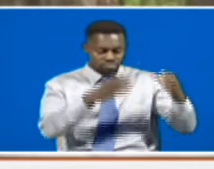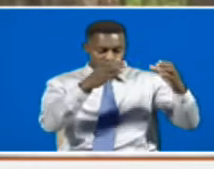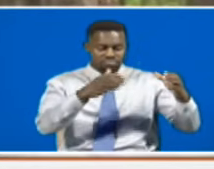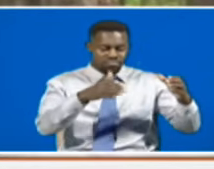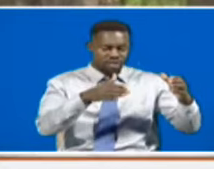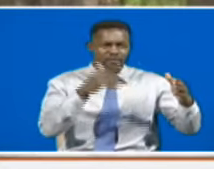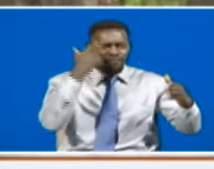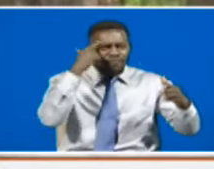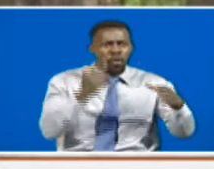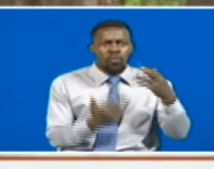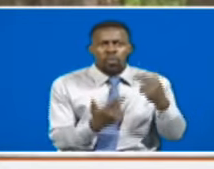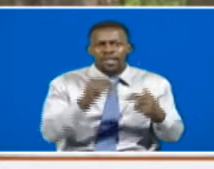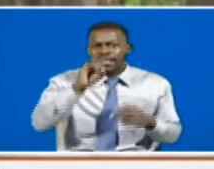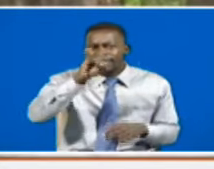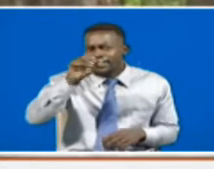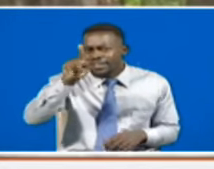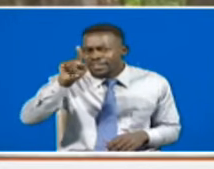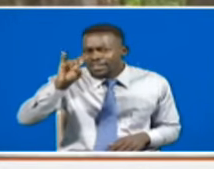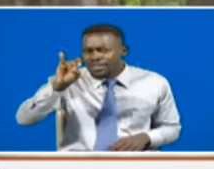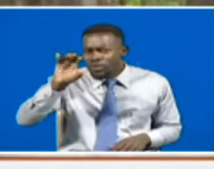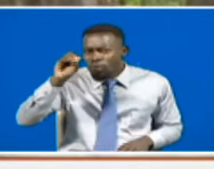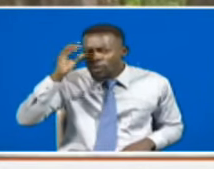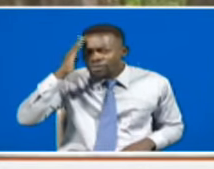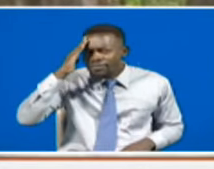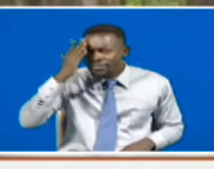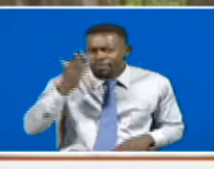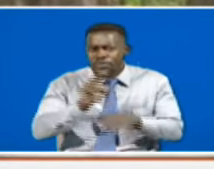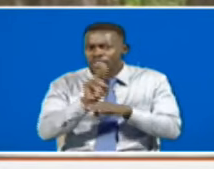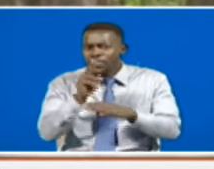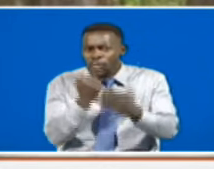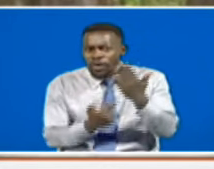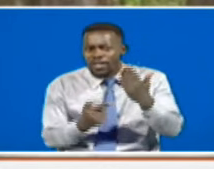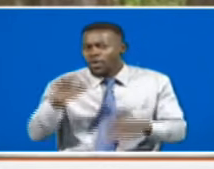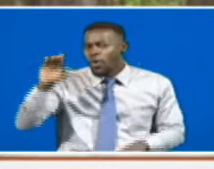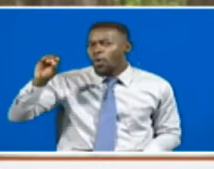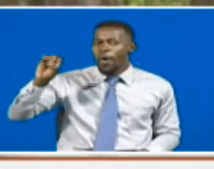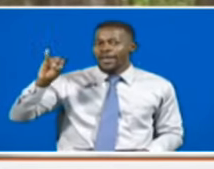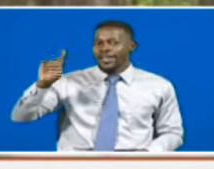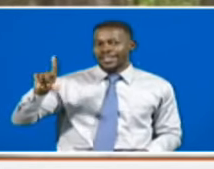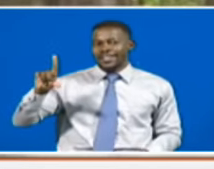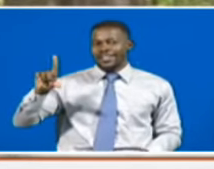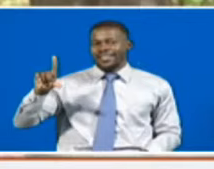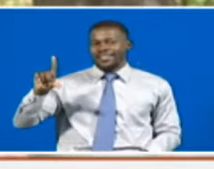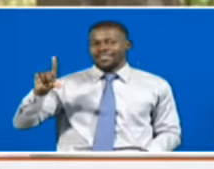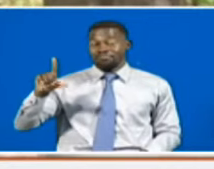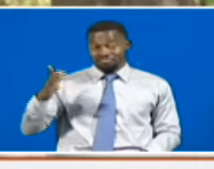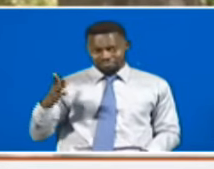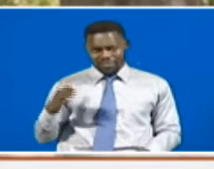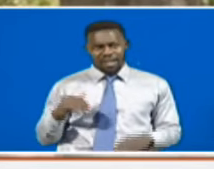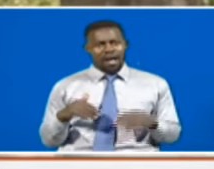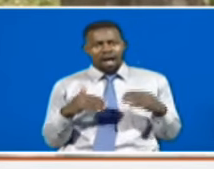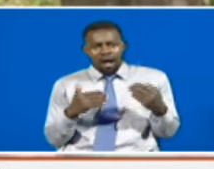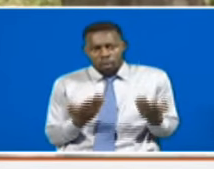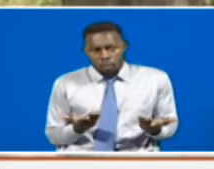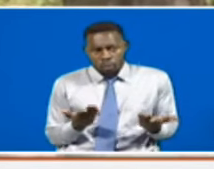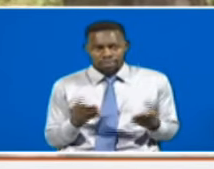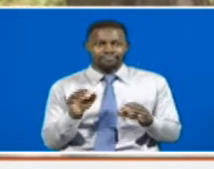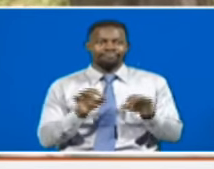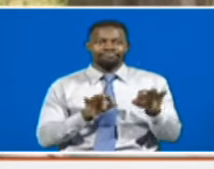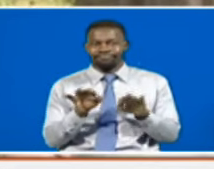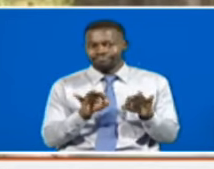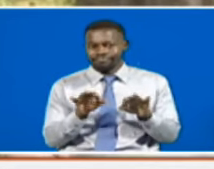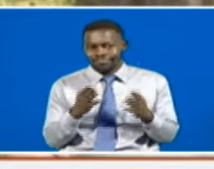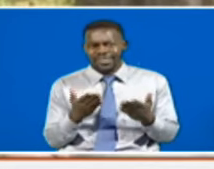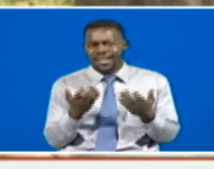inatumianga oil. Ni baada ya kuona ushumi